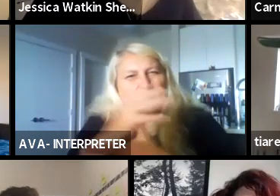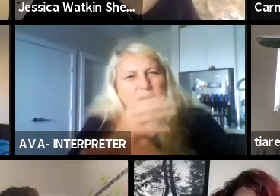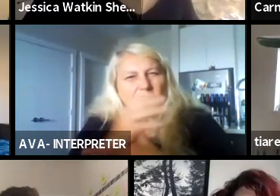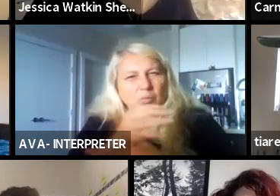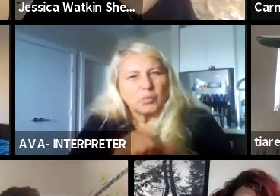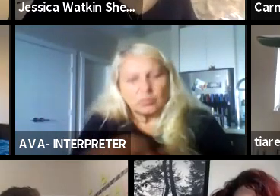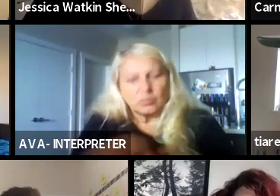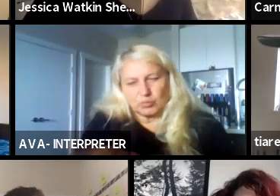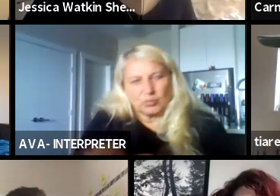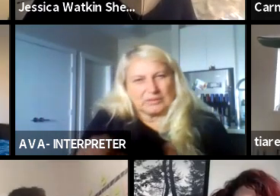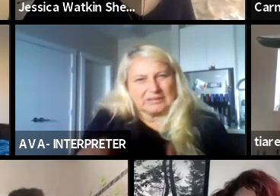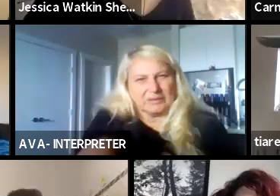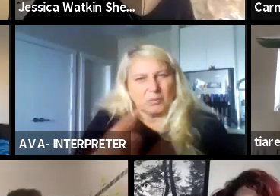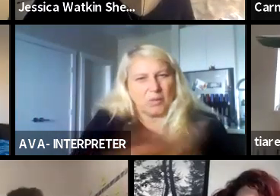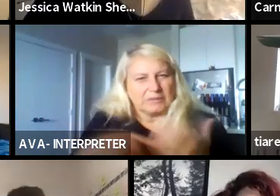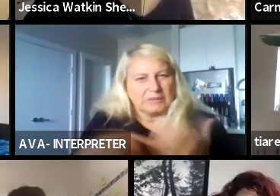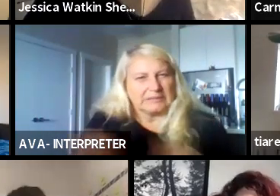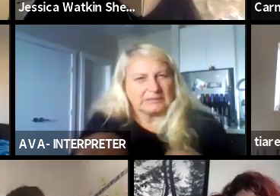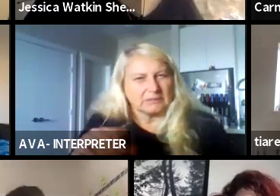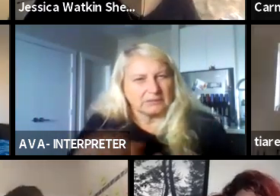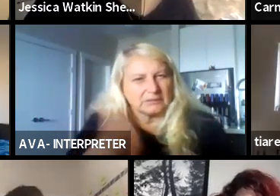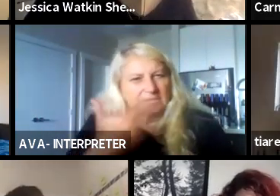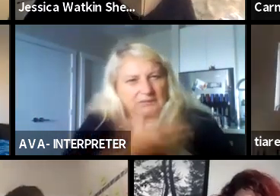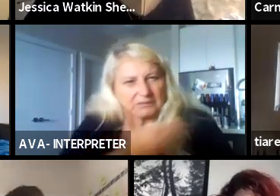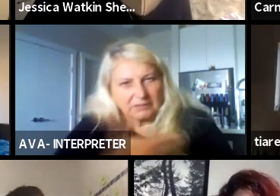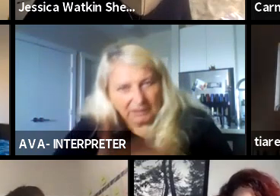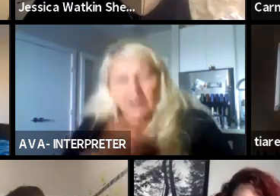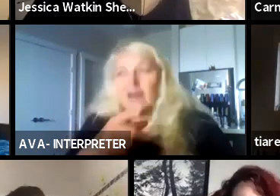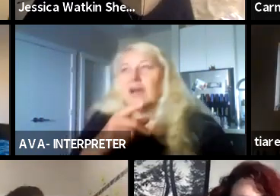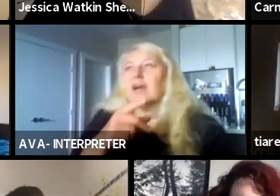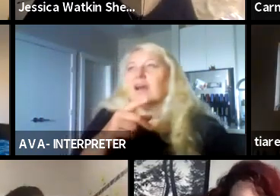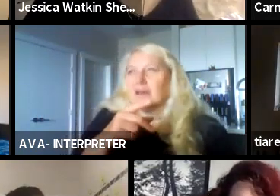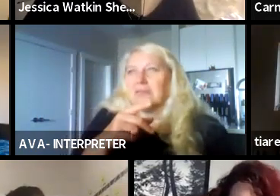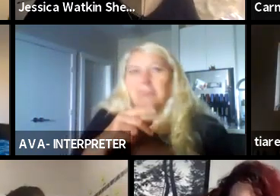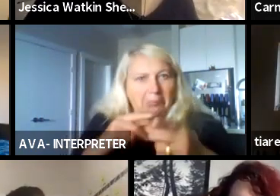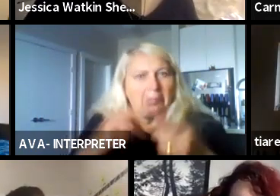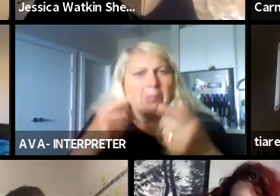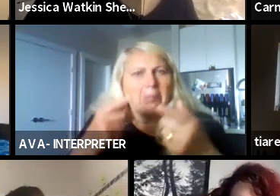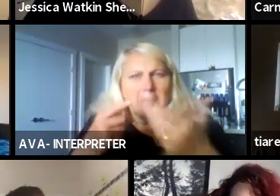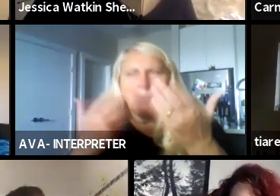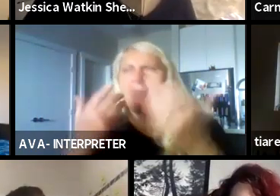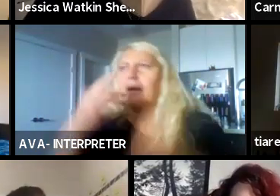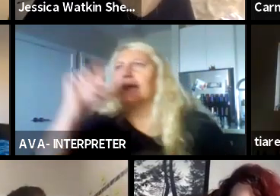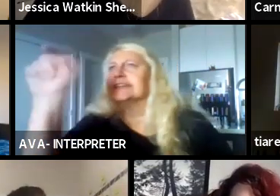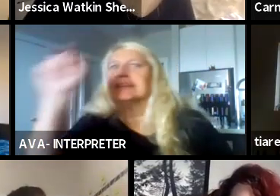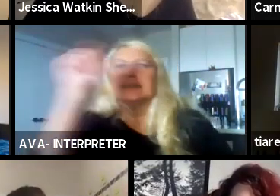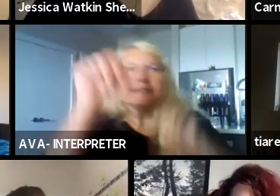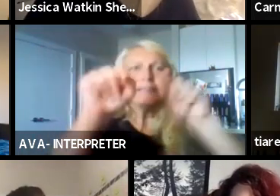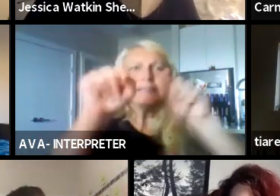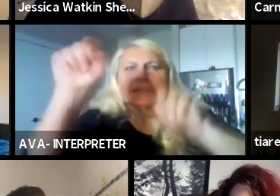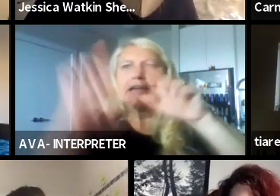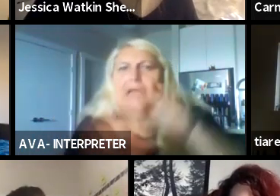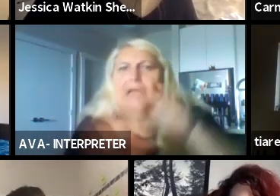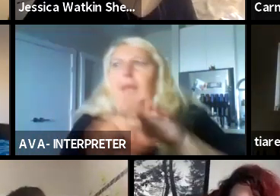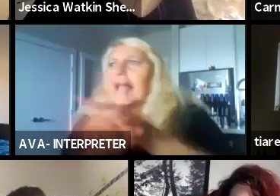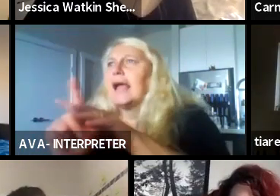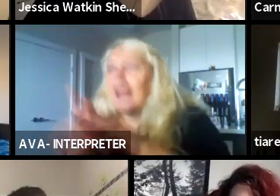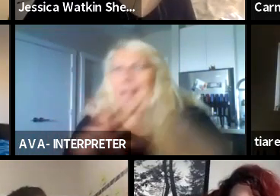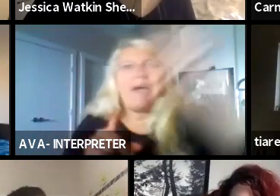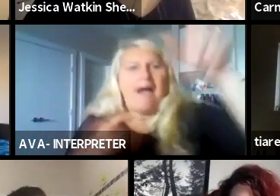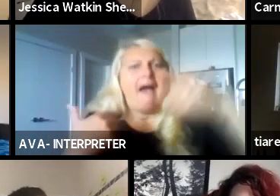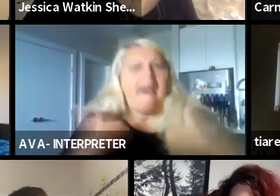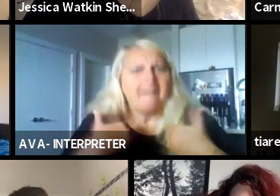here. Often I've seen institutions start to adopt accessibility practices, but they